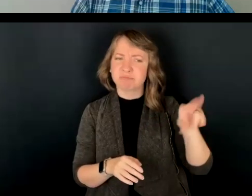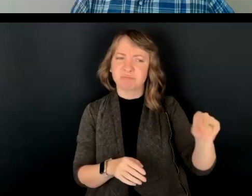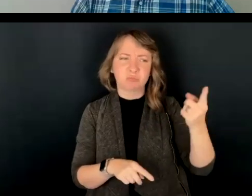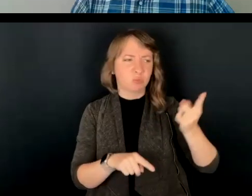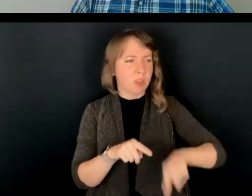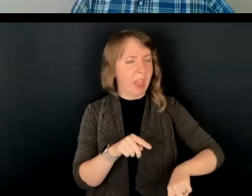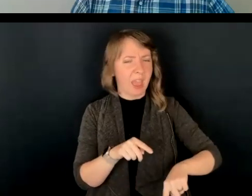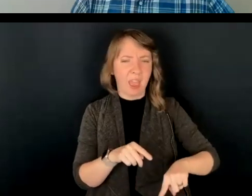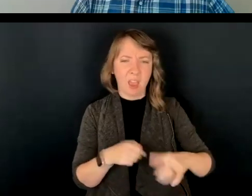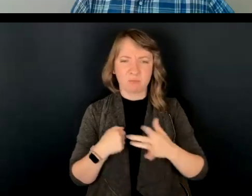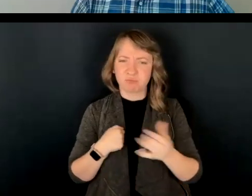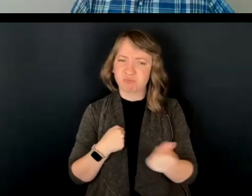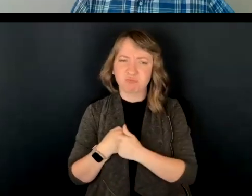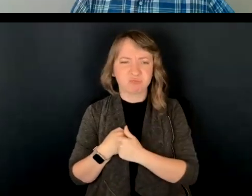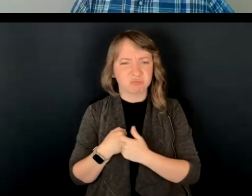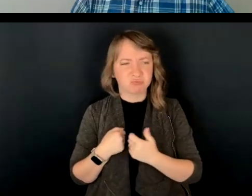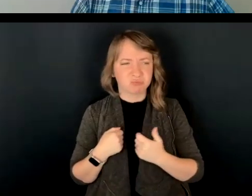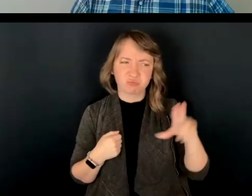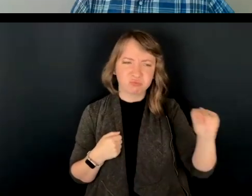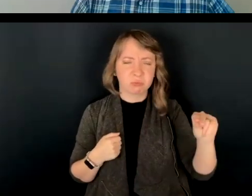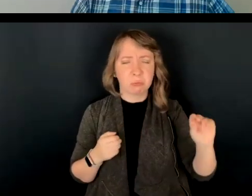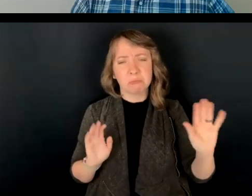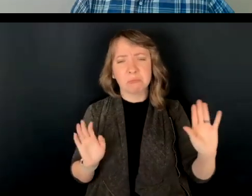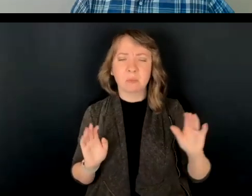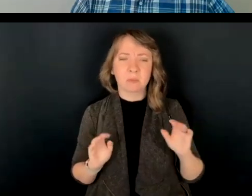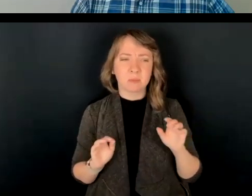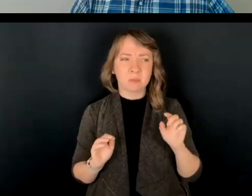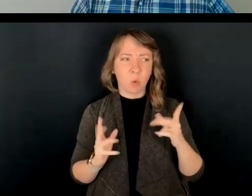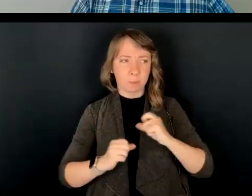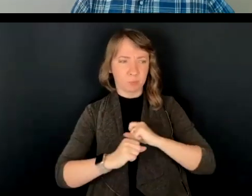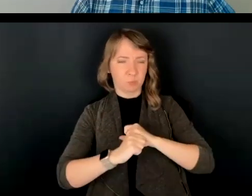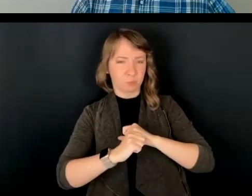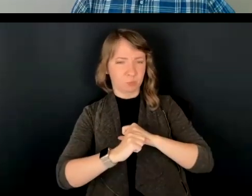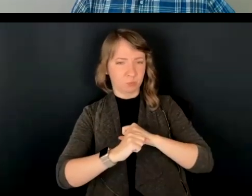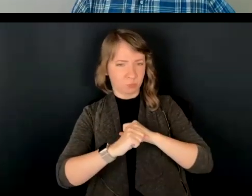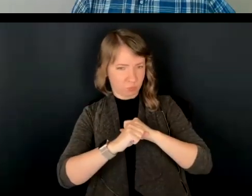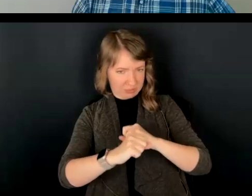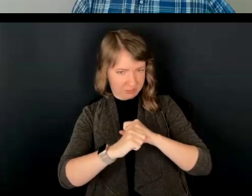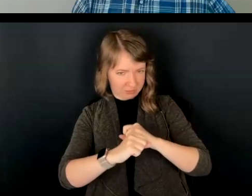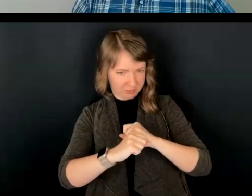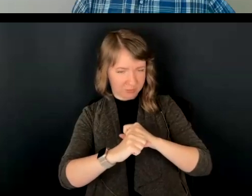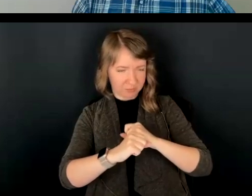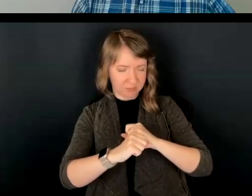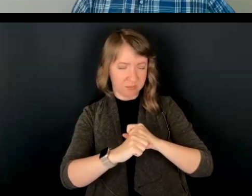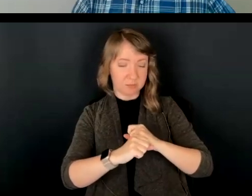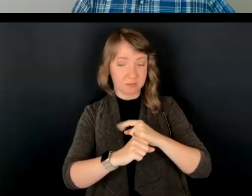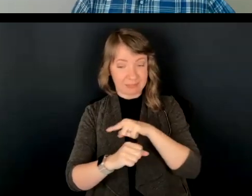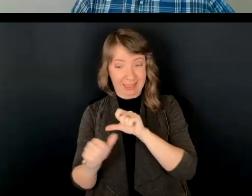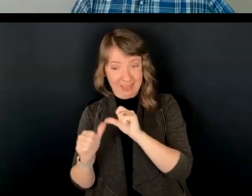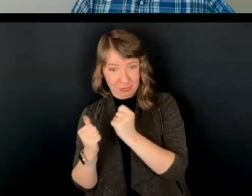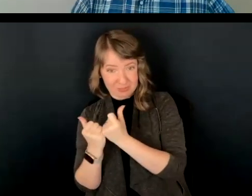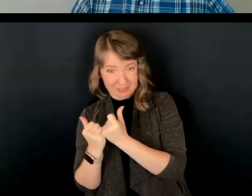be a hard stop. It's more that they want to protect both the agency and the